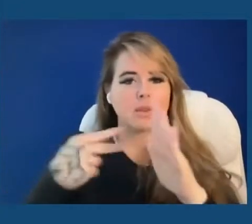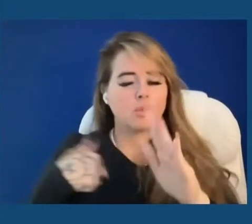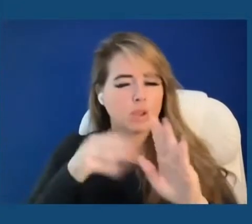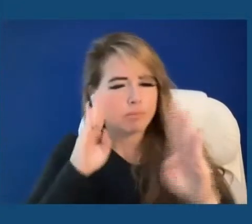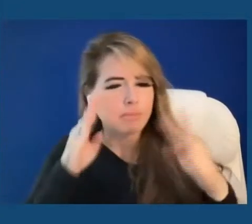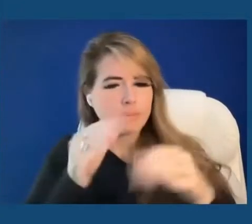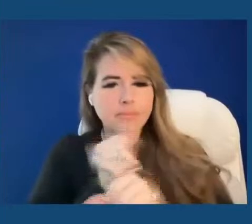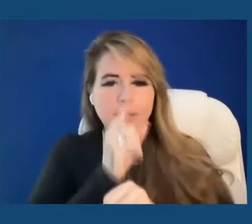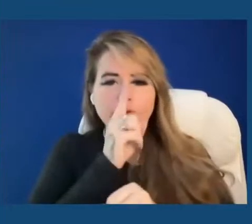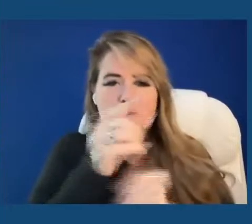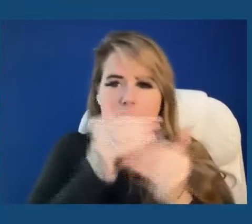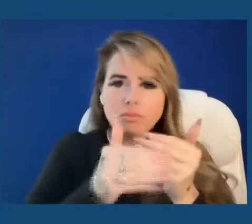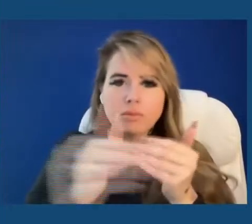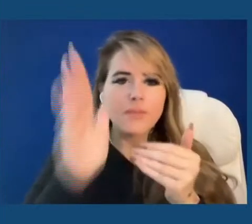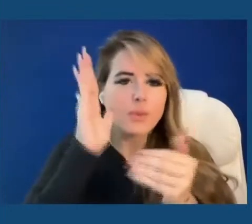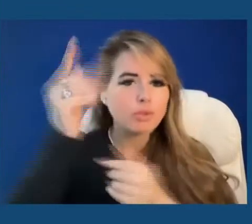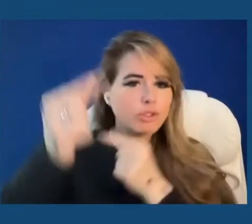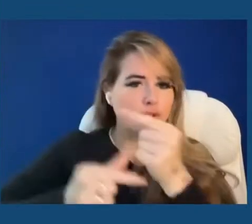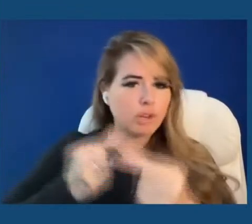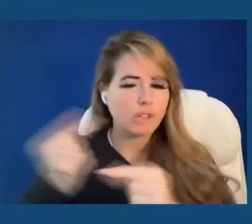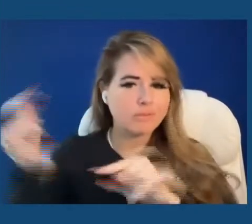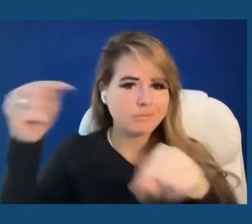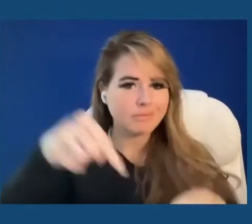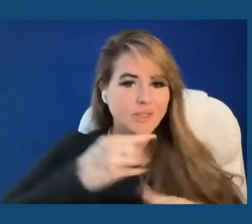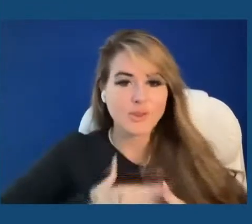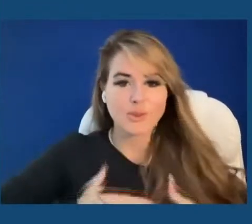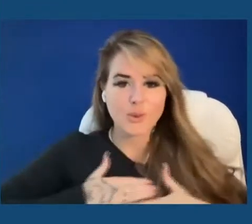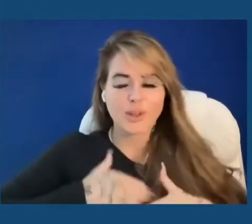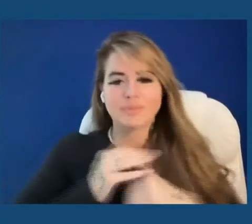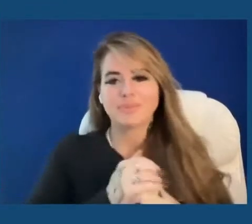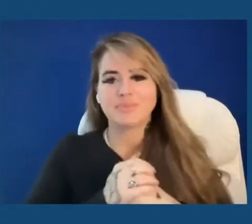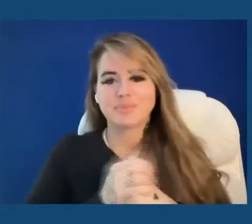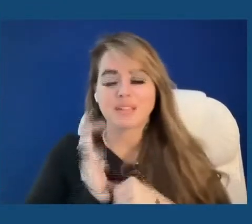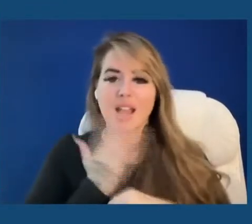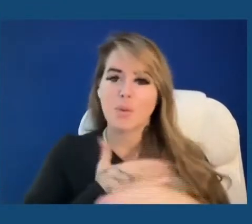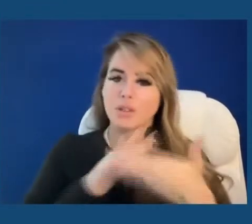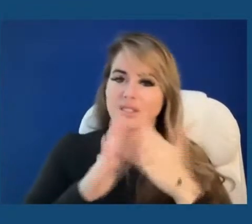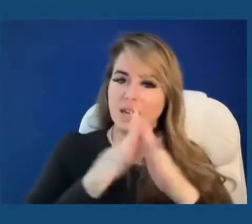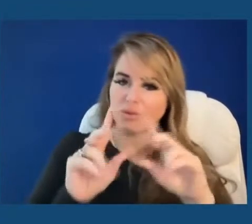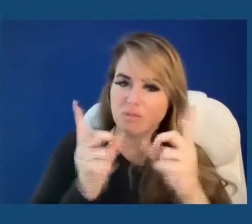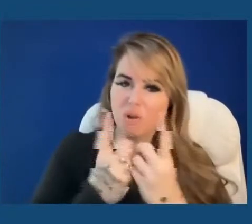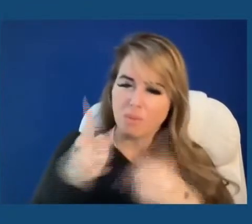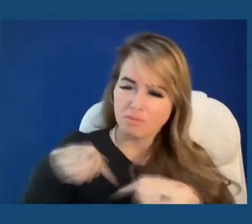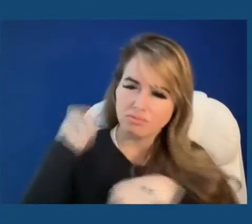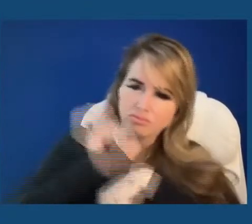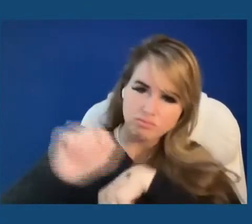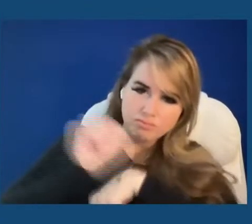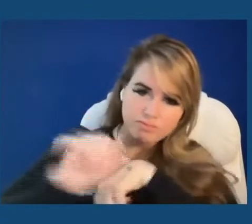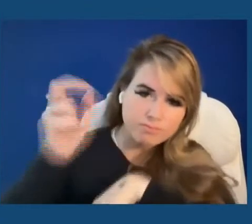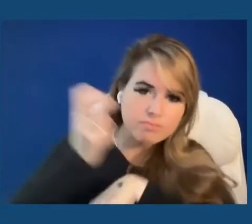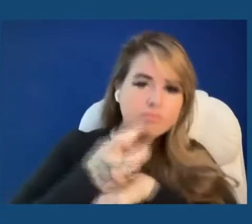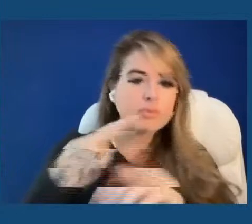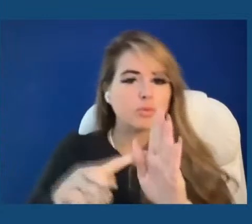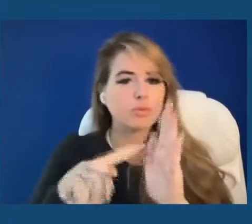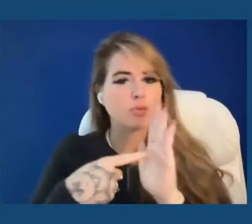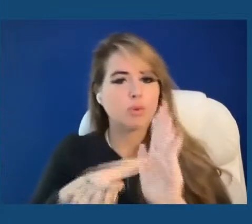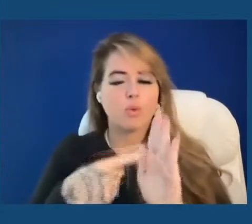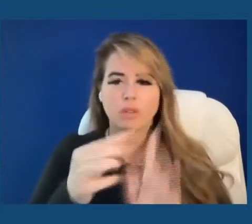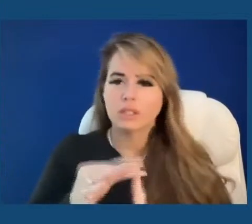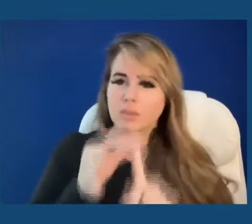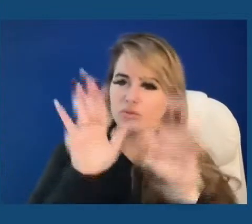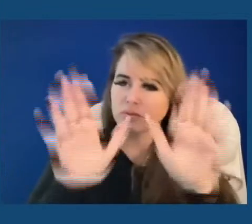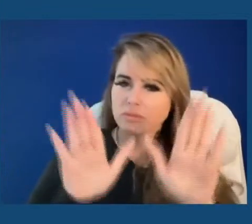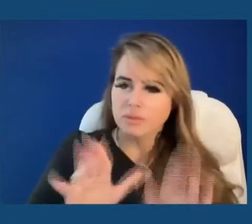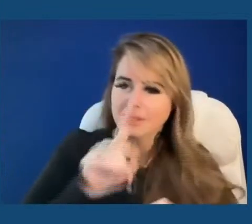will continue to enjoy these treasures. Our town departments have worked diligently, demonstrating exceptional dedication